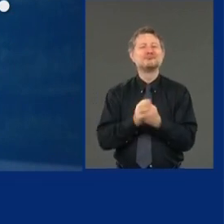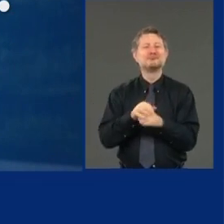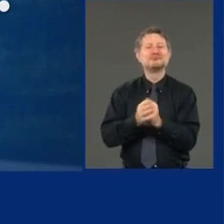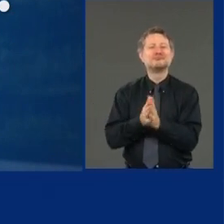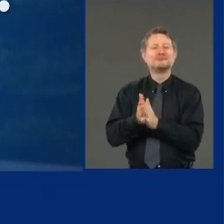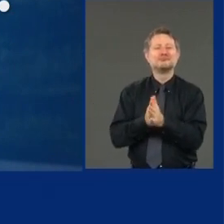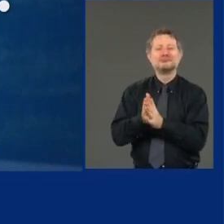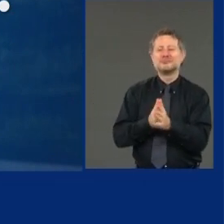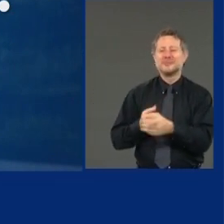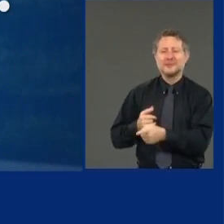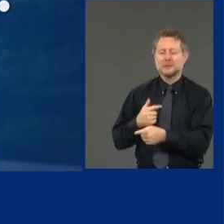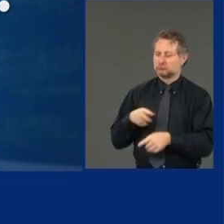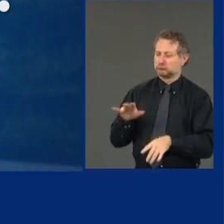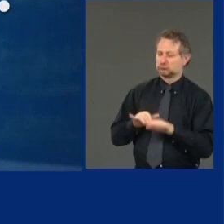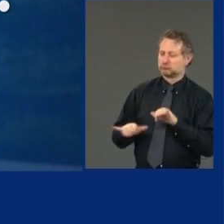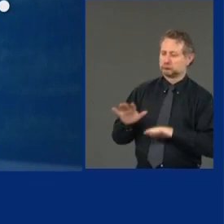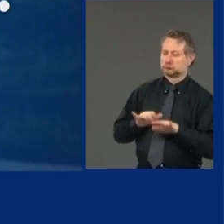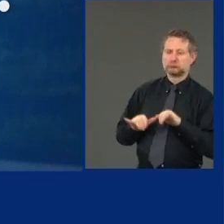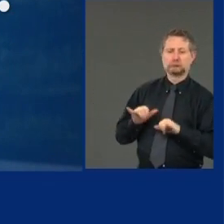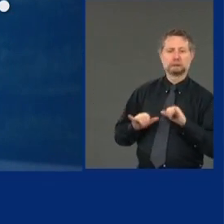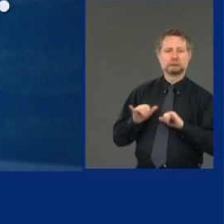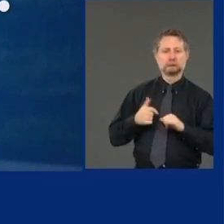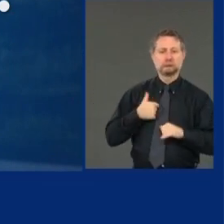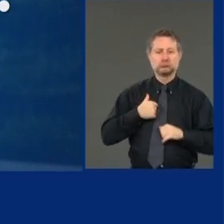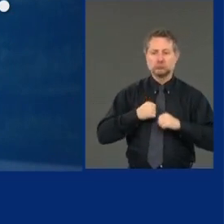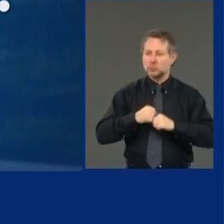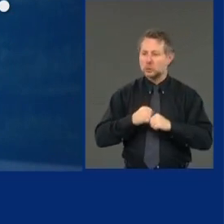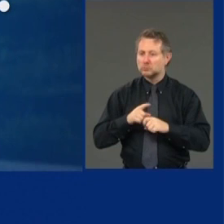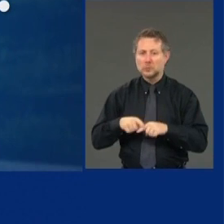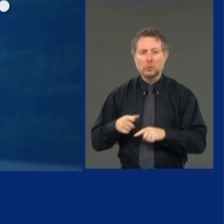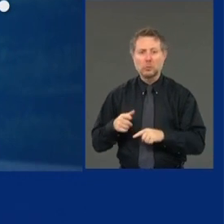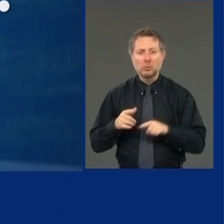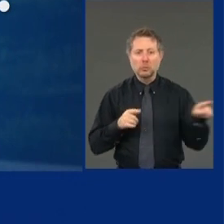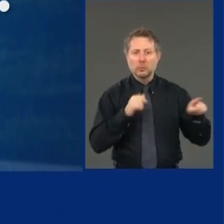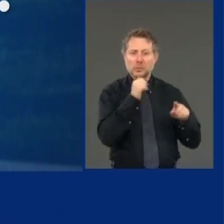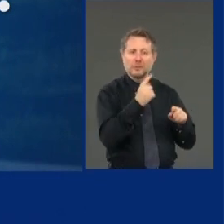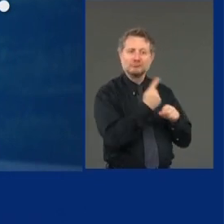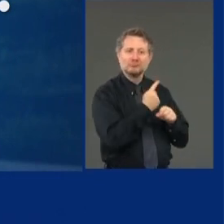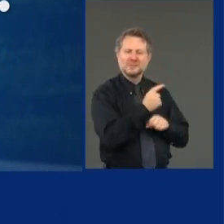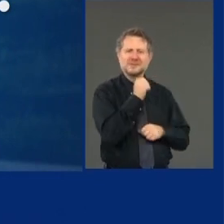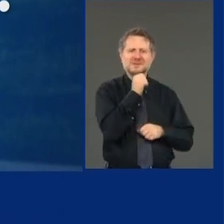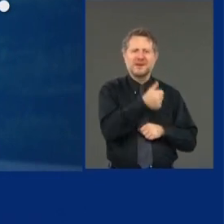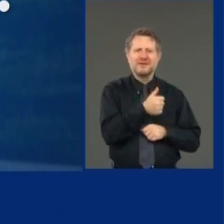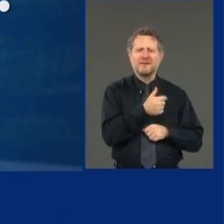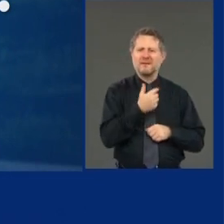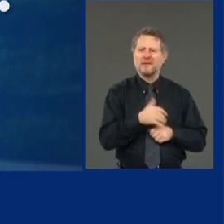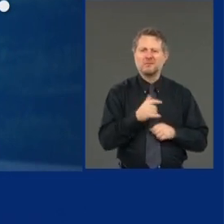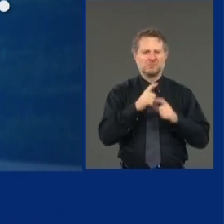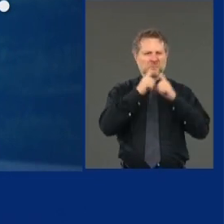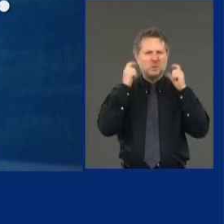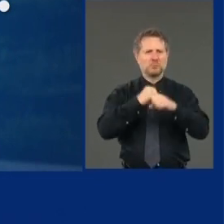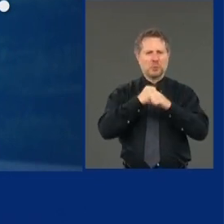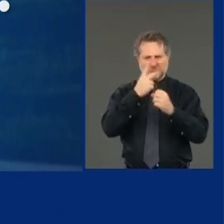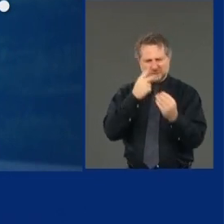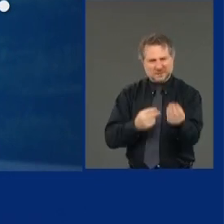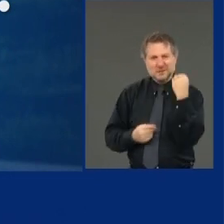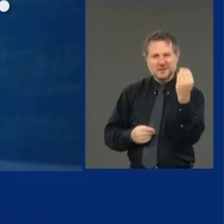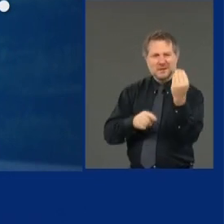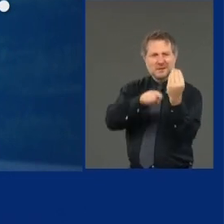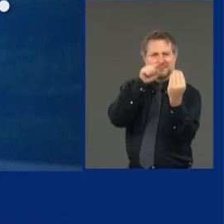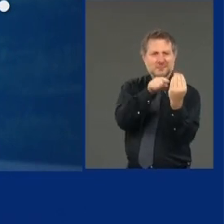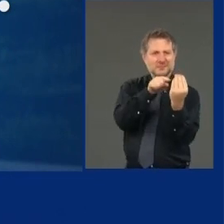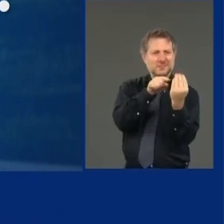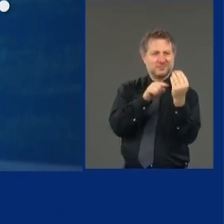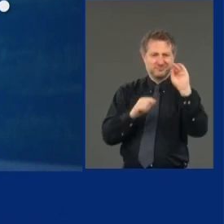can't protect yourself? You can't protect your family? Yes, you can. That's what the mask does. You want to be in control